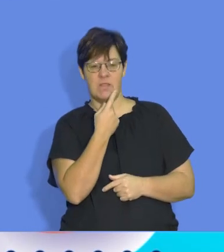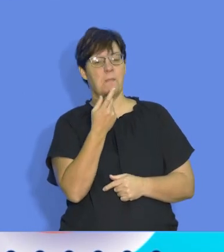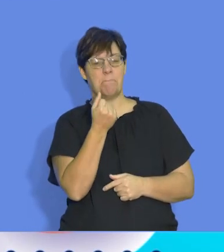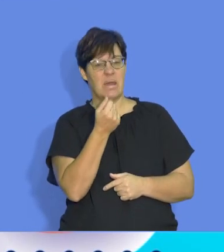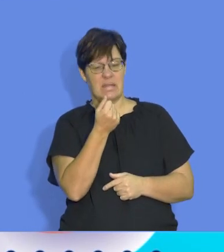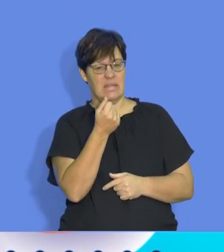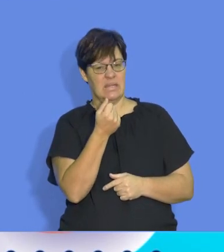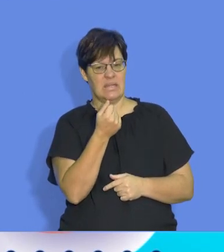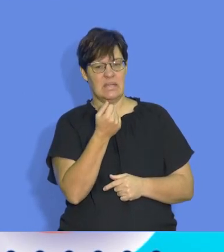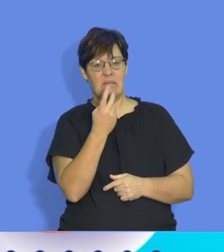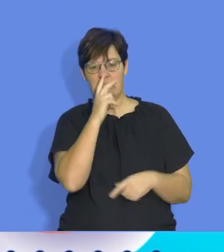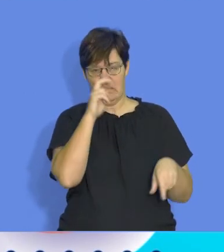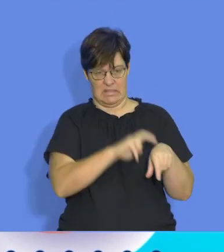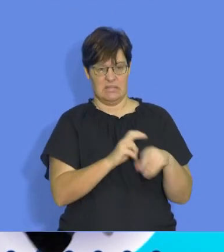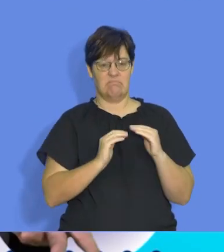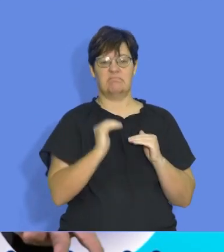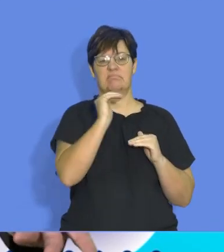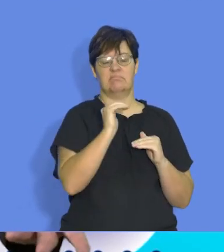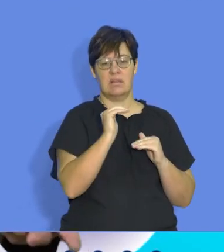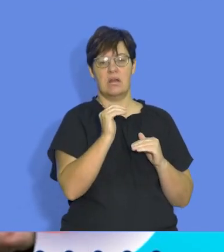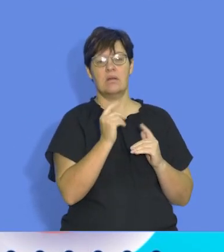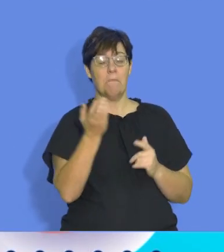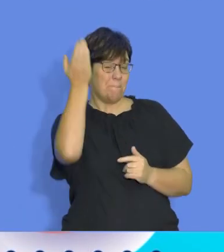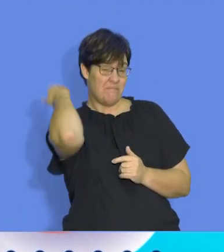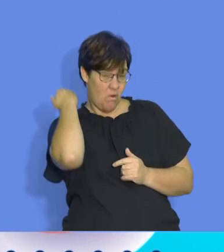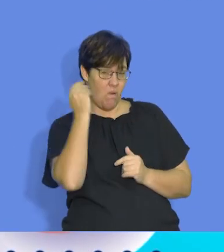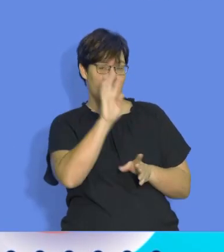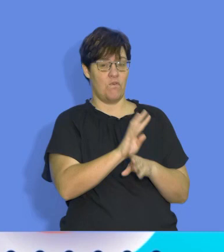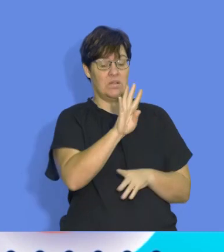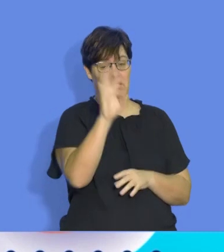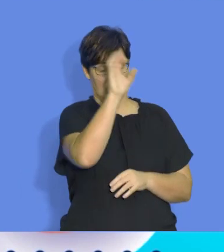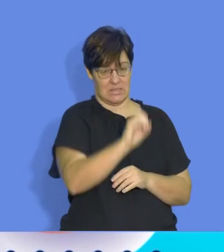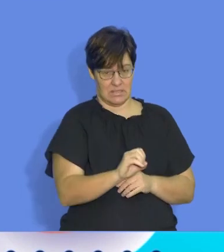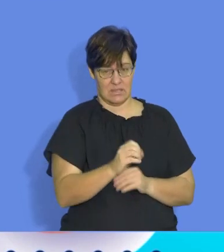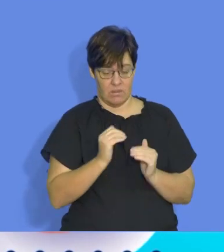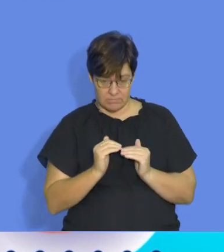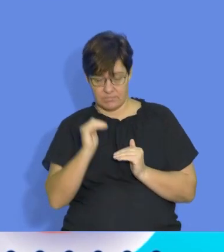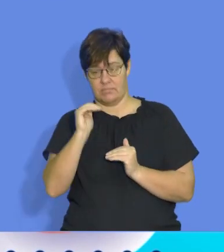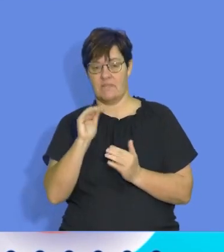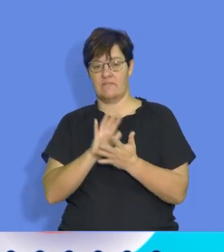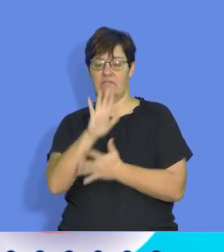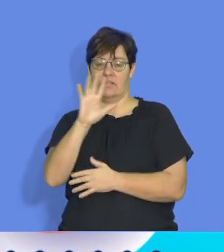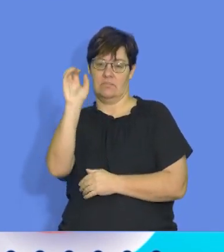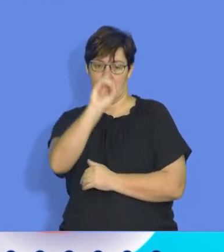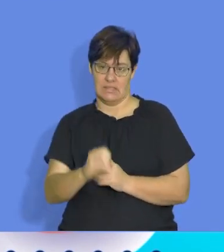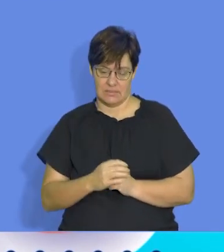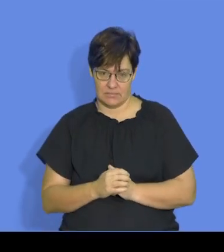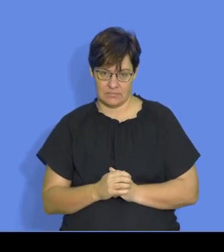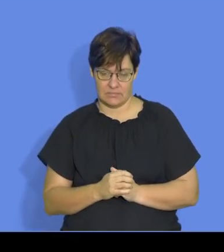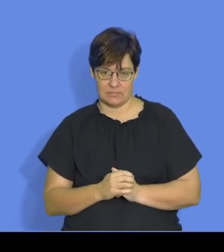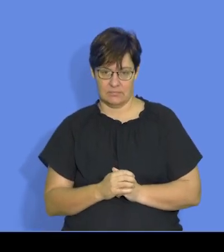rate increases. It used to be 14%, and now it is standing at 15%.